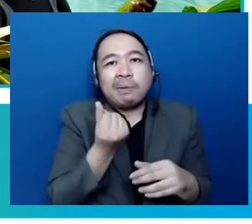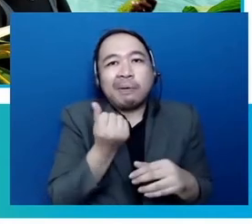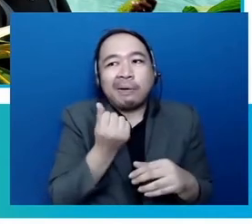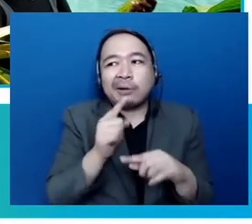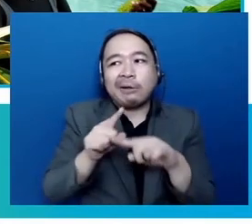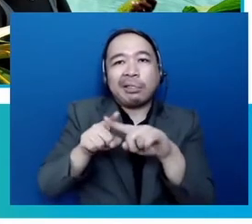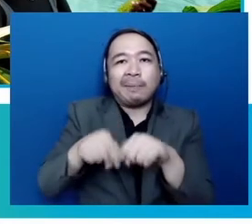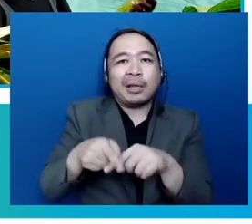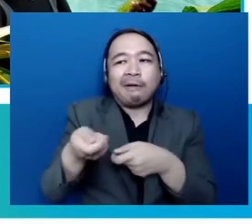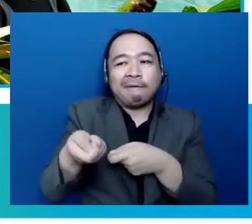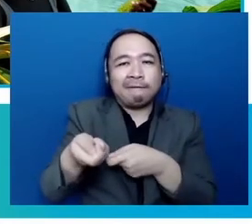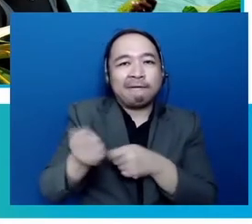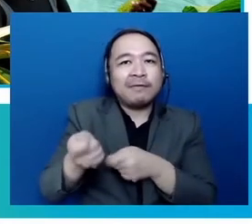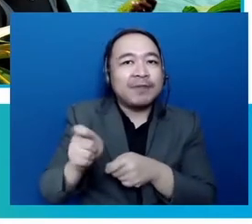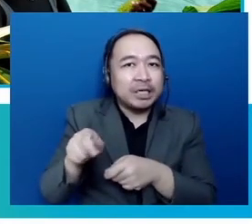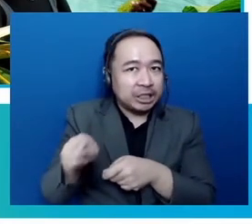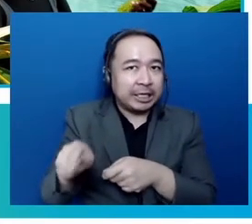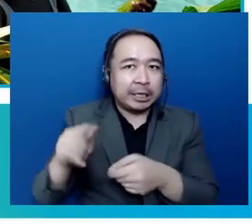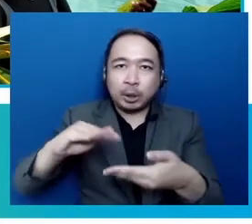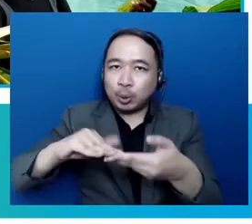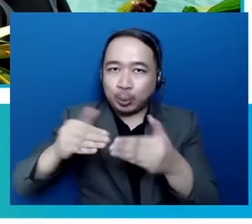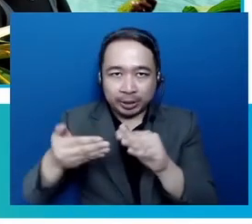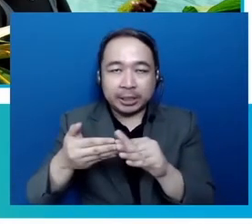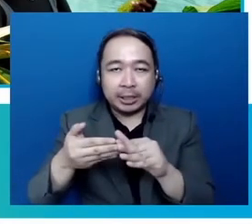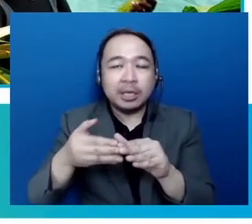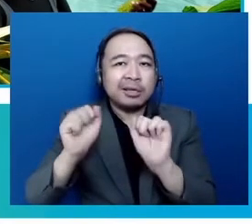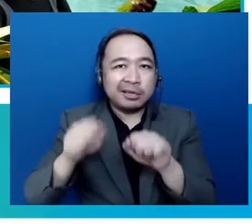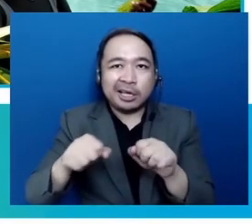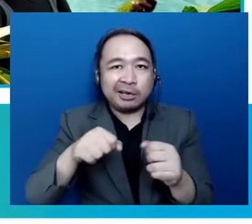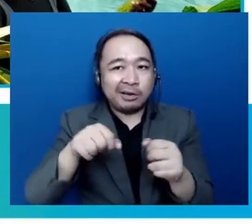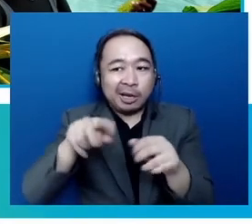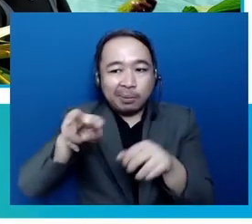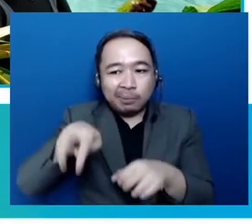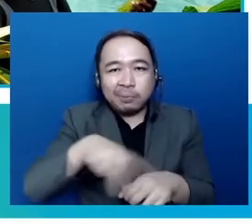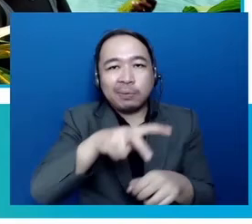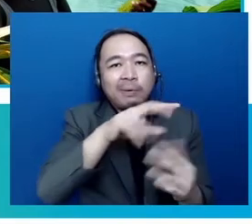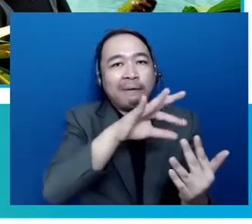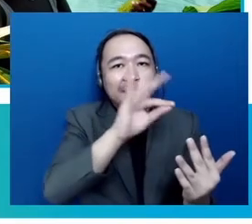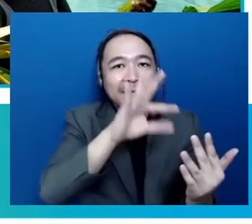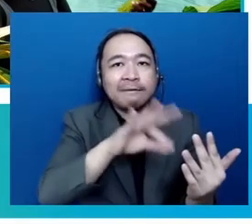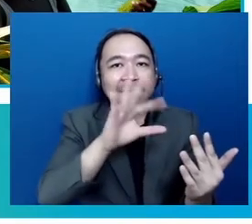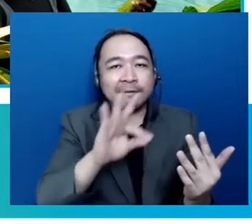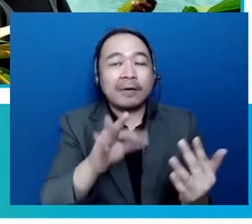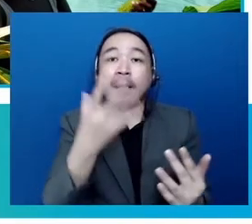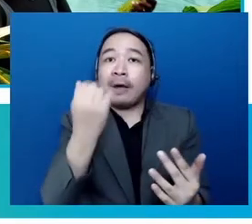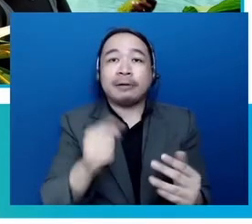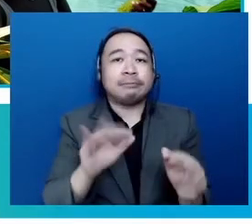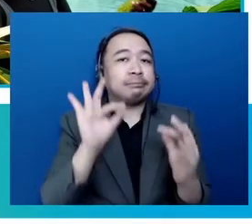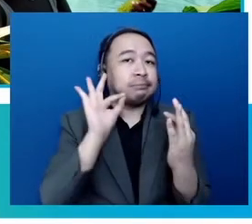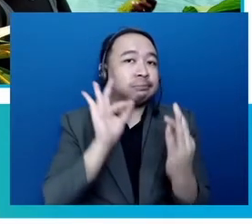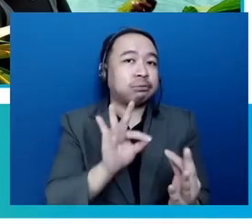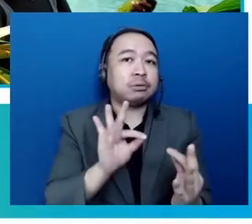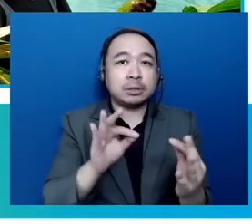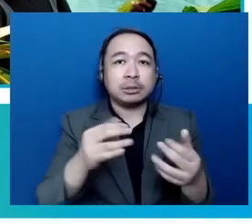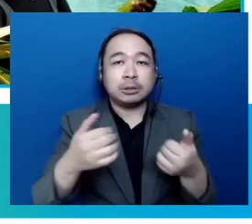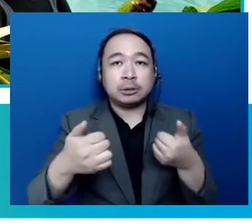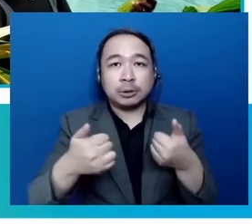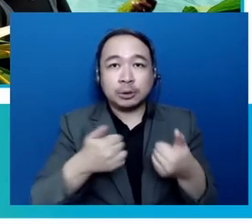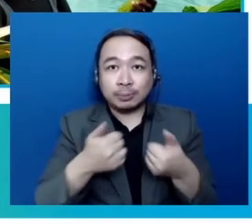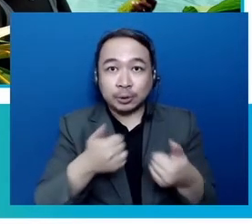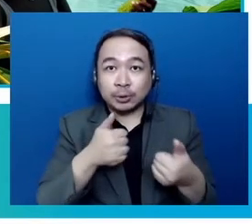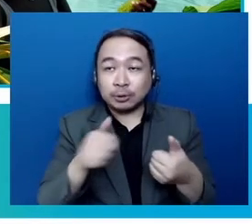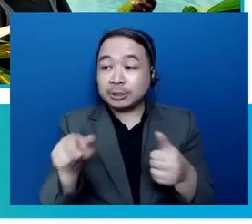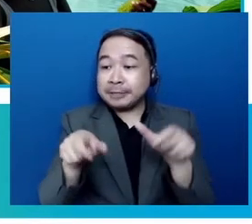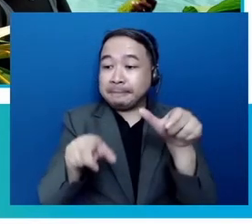fishing among this community. Perfect competition still there as people produce and sell